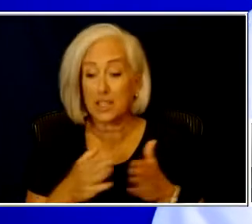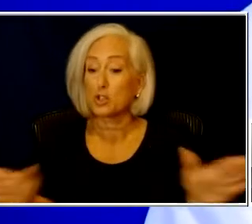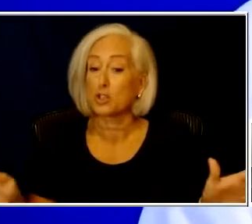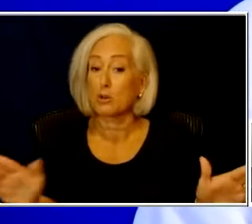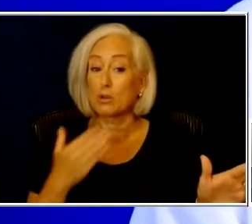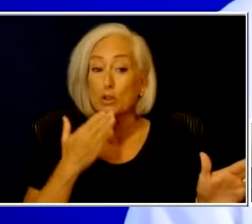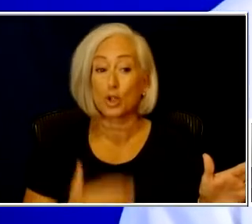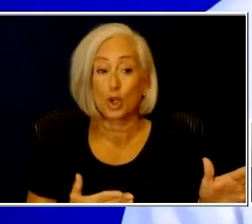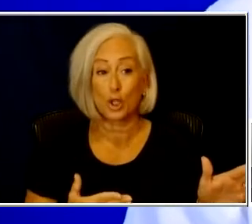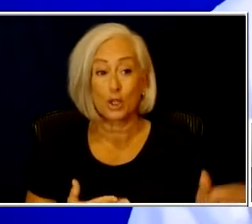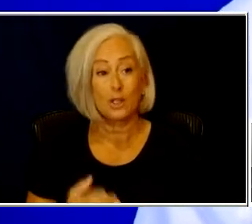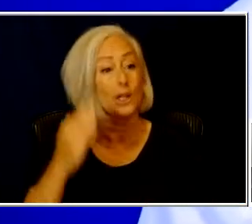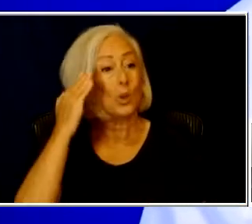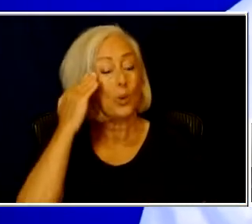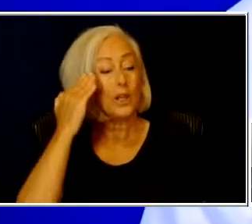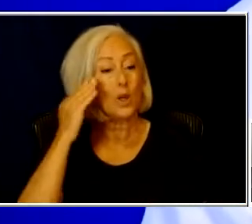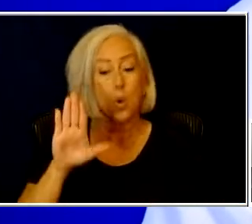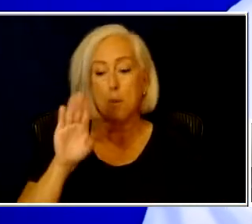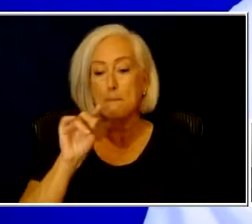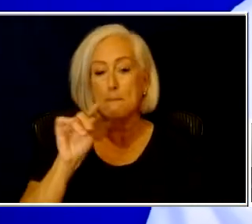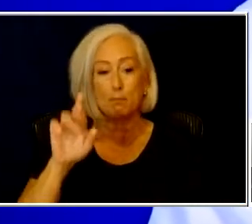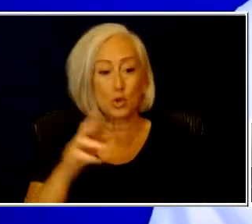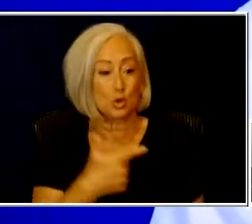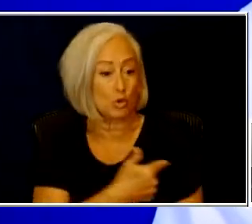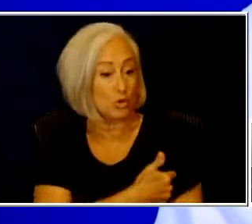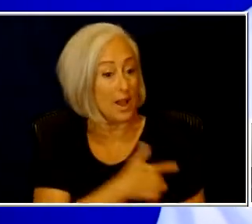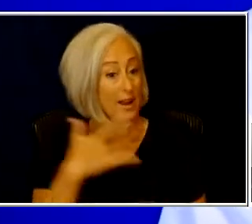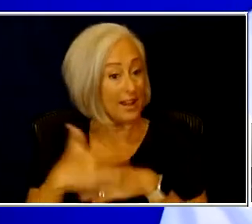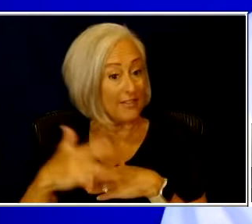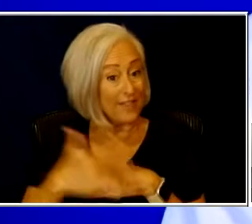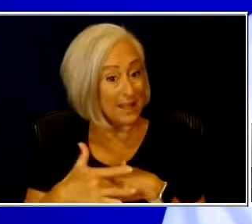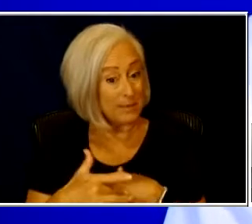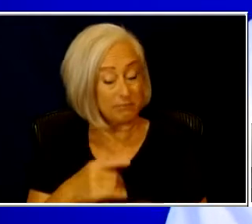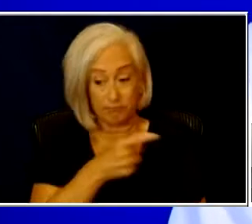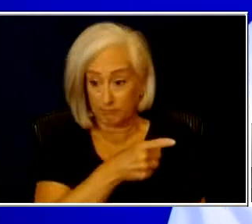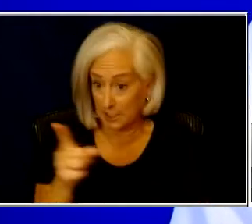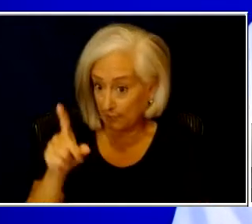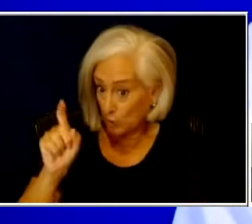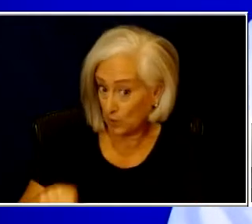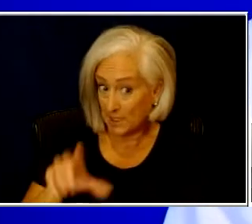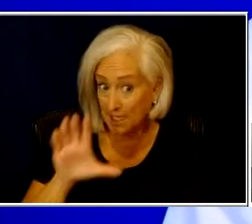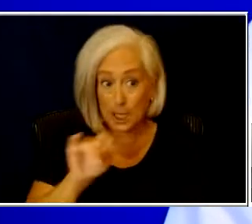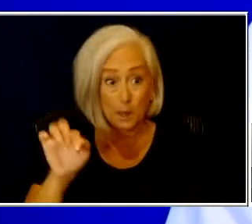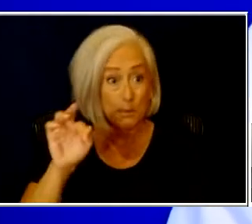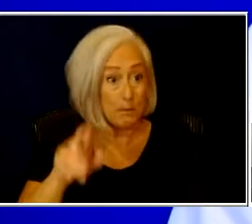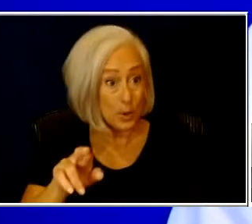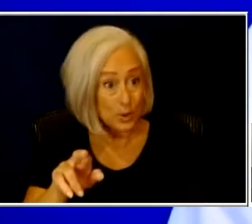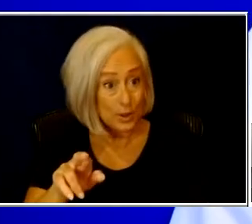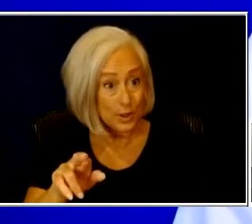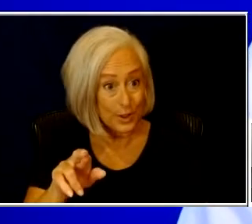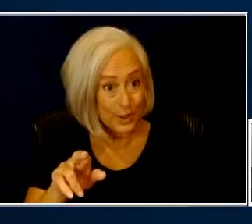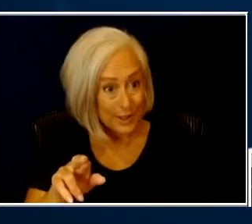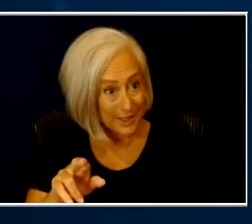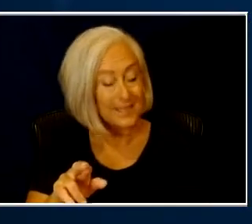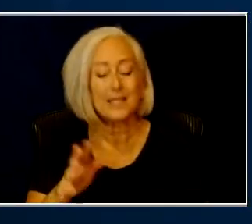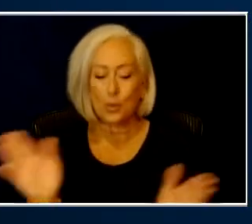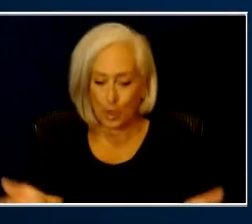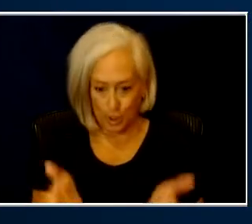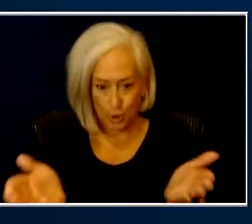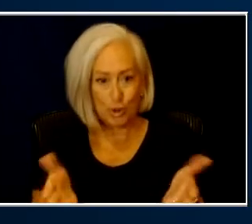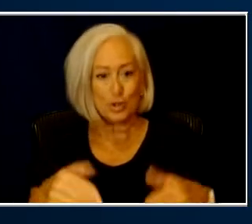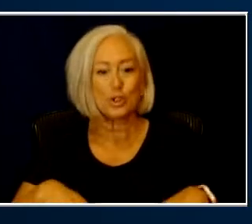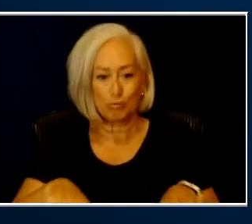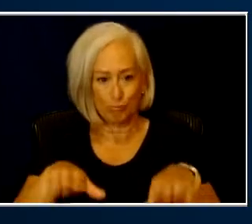are available. So if you are needing to be up to date with your booster, again, would encourage you to go get that. All right, Doc Hawk,